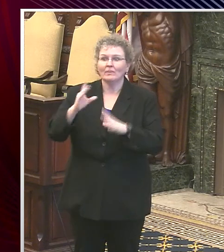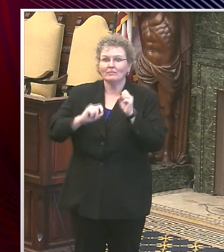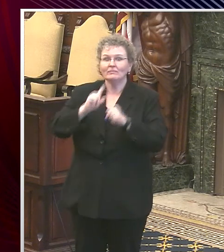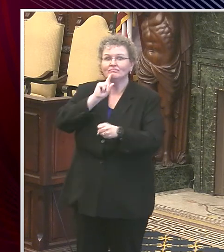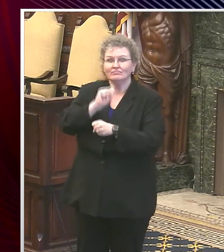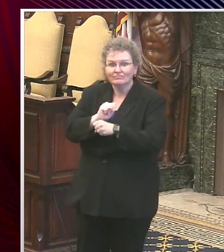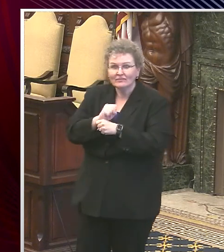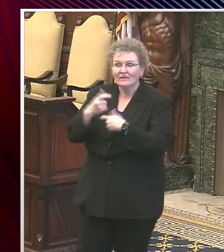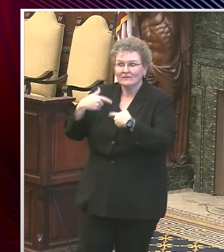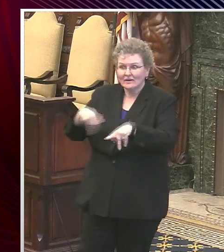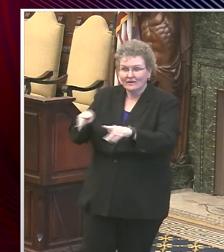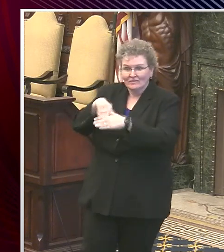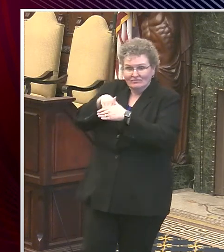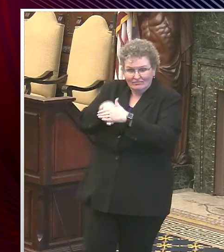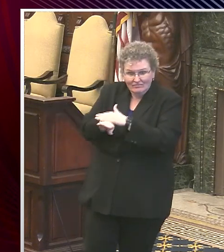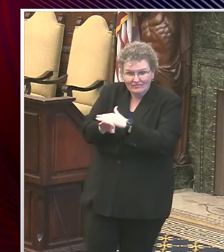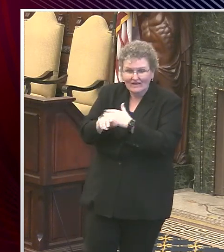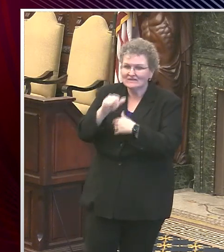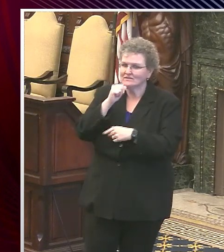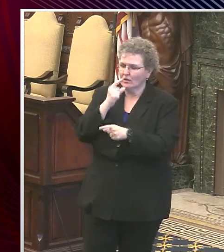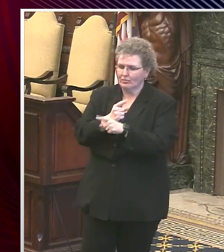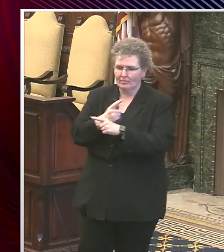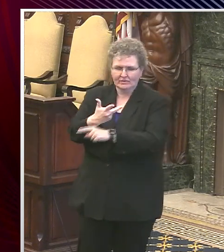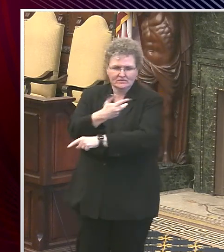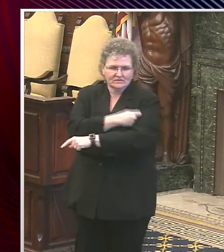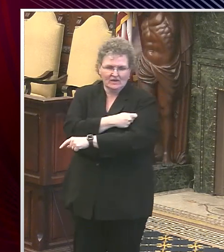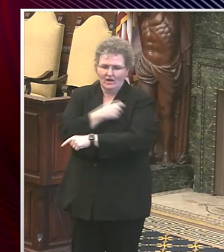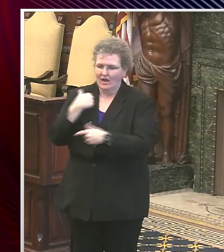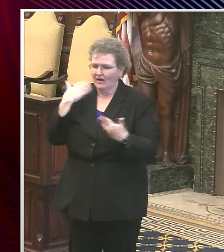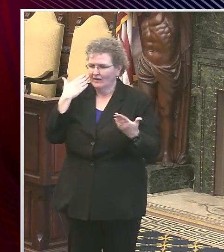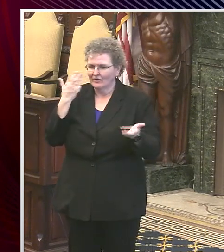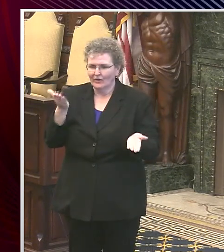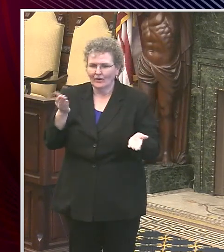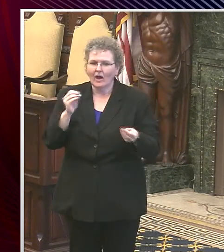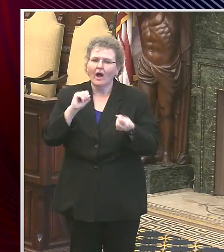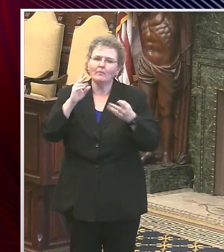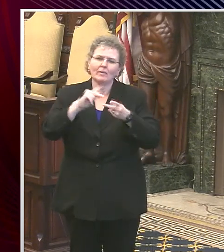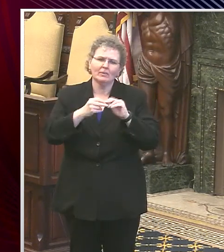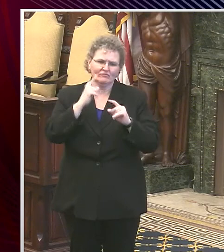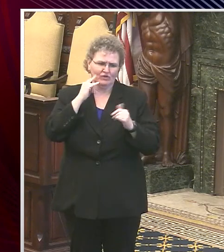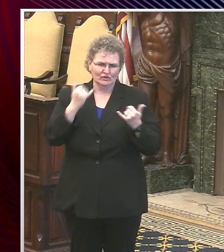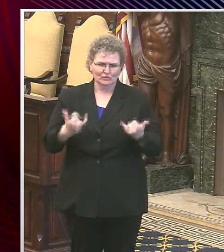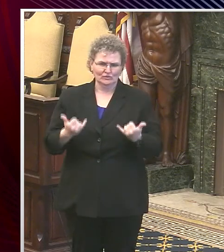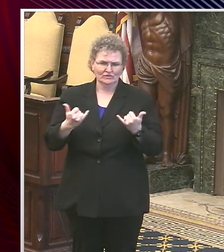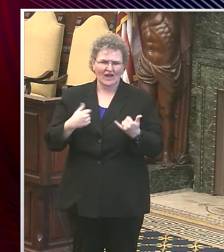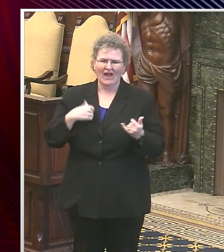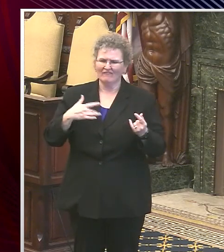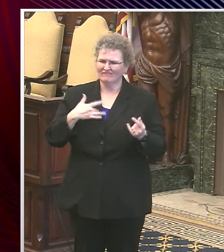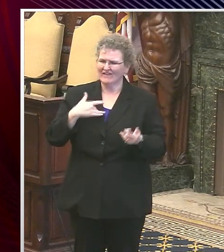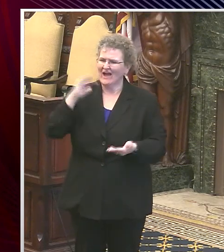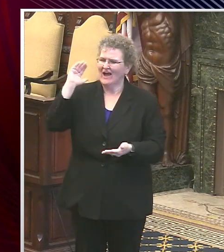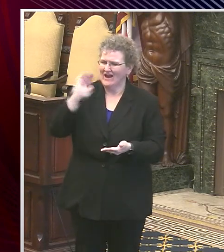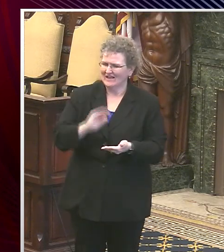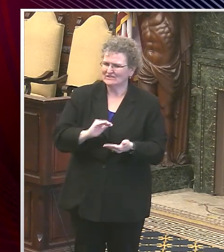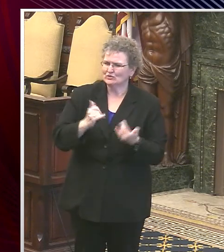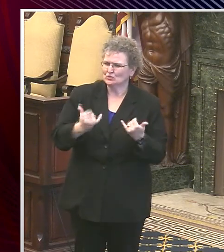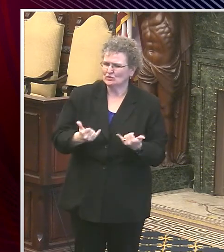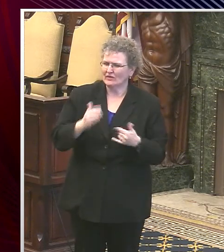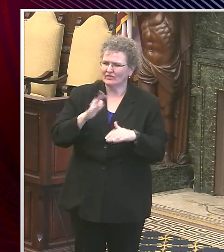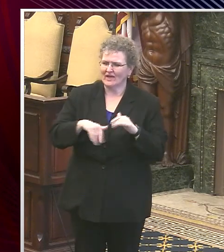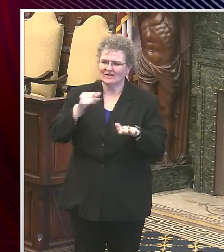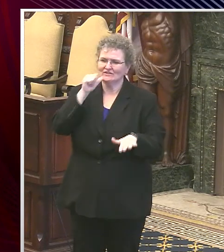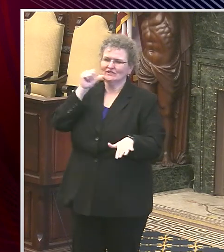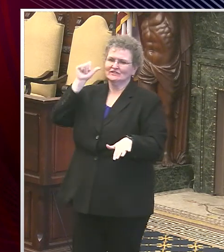not appropriate. Today, I have no numbers for today, but my sense is it's less of a problem today. Okay.